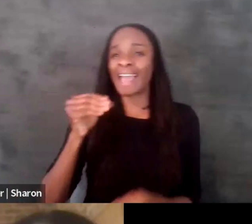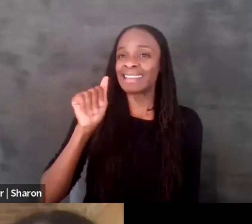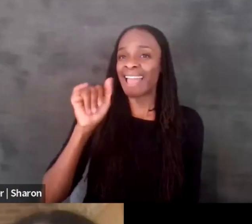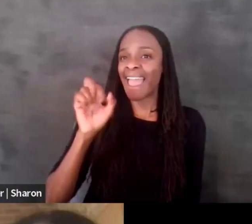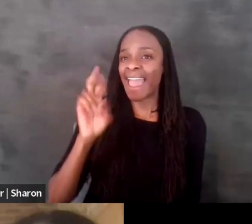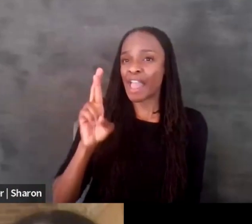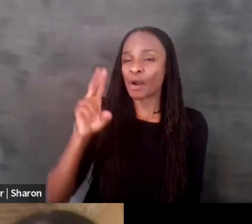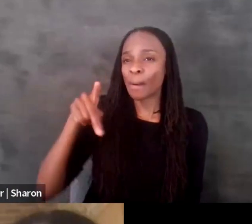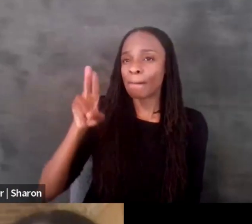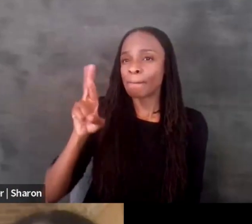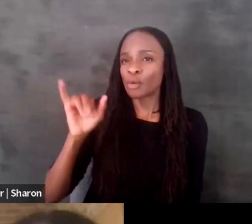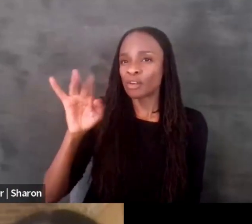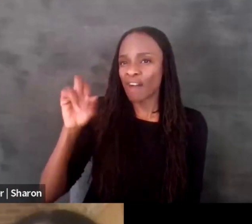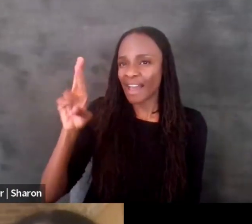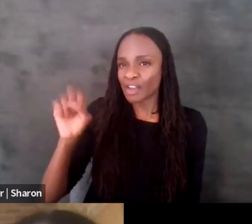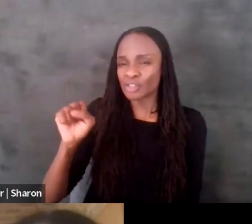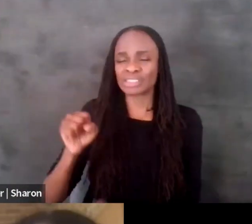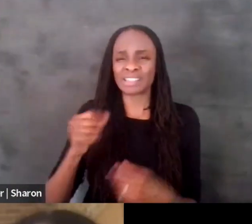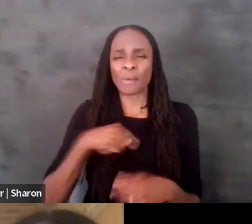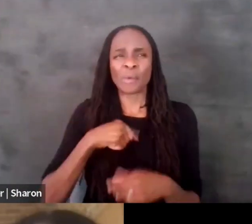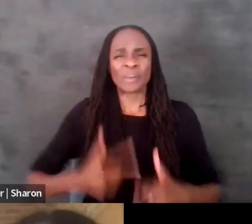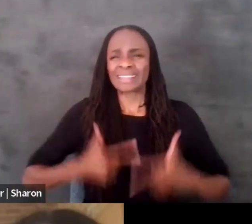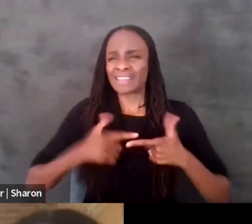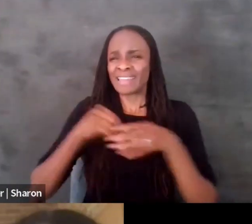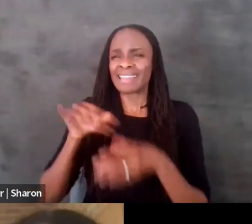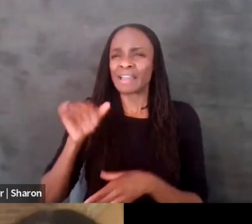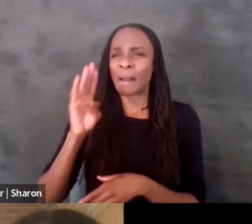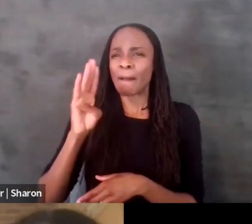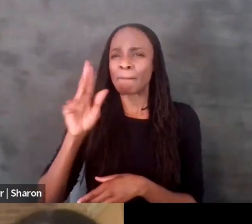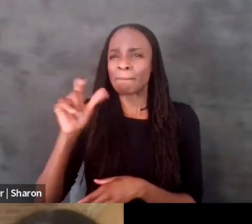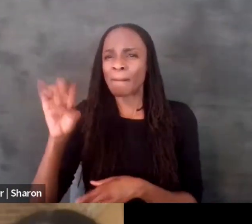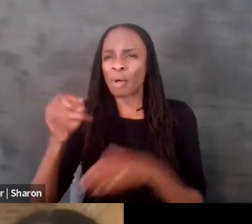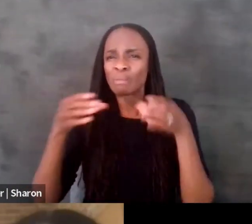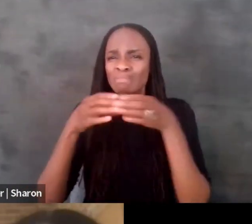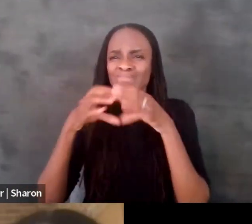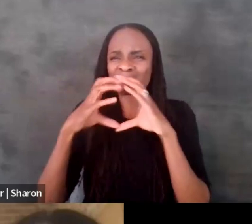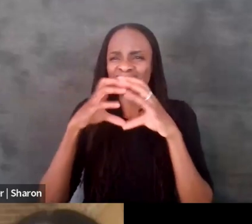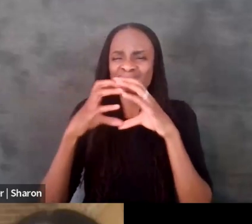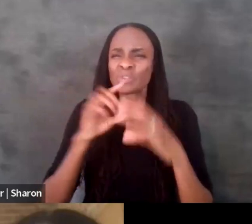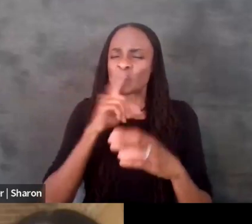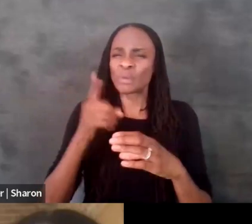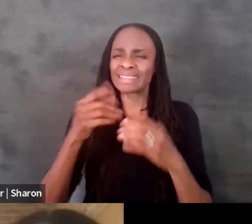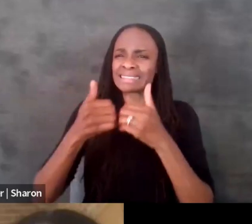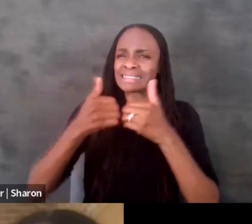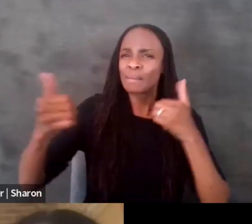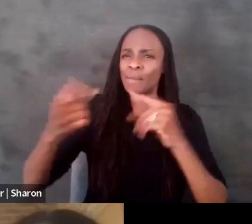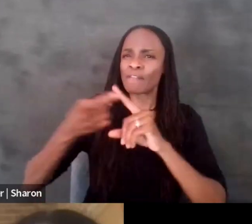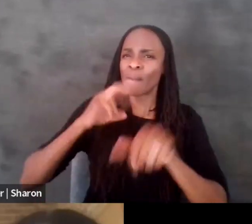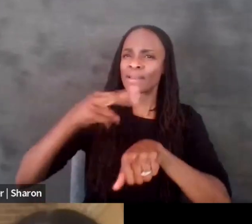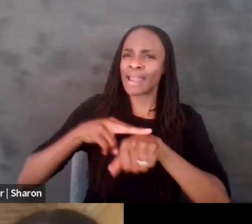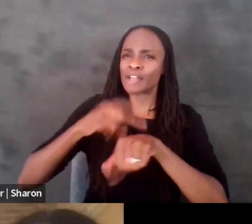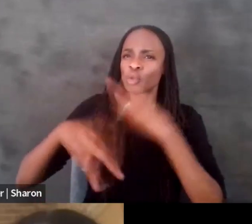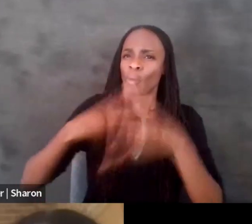And we were living in this bubble, mm, completely segregated from the natural world. And I have